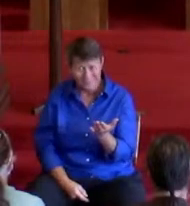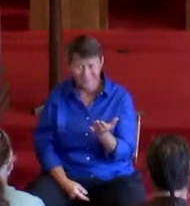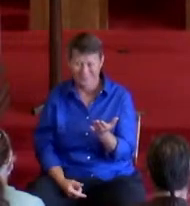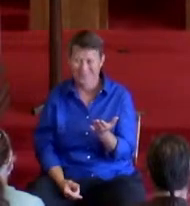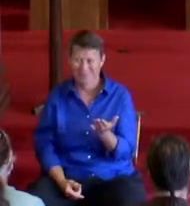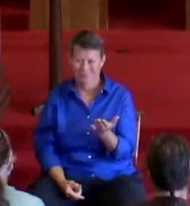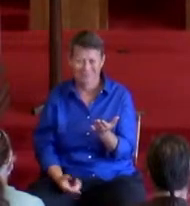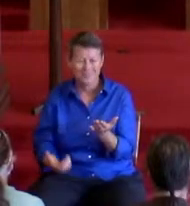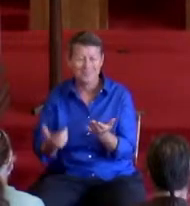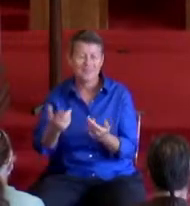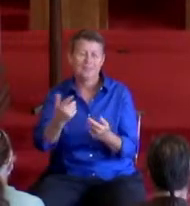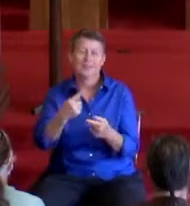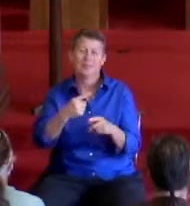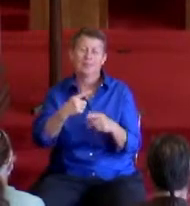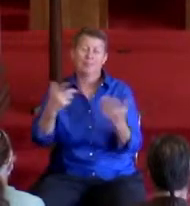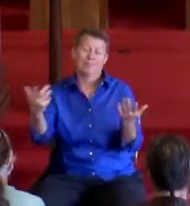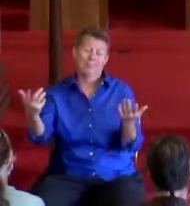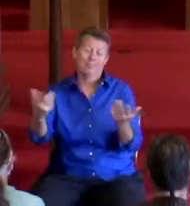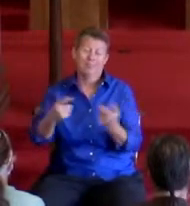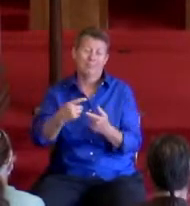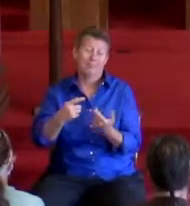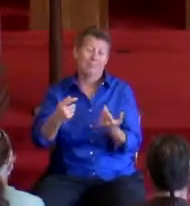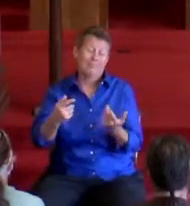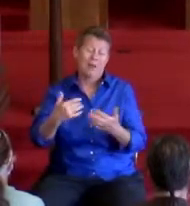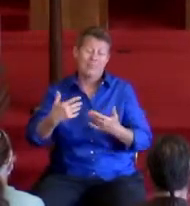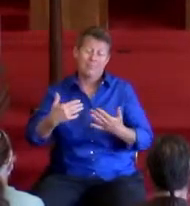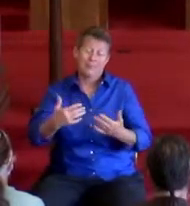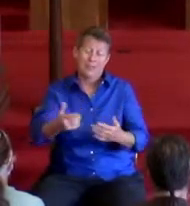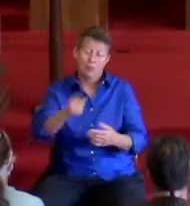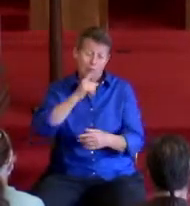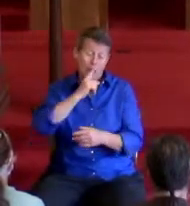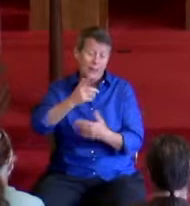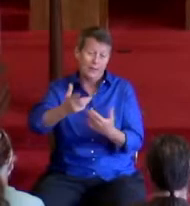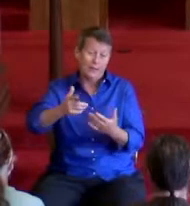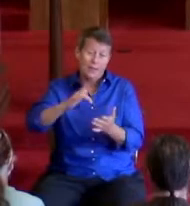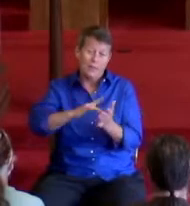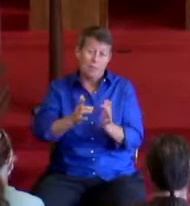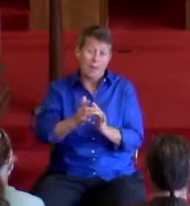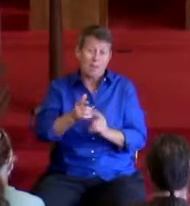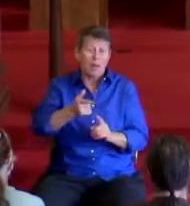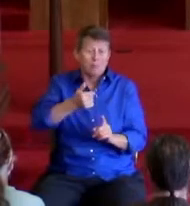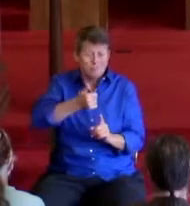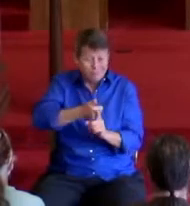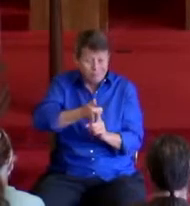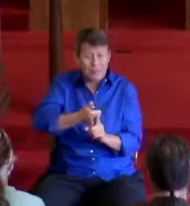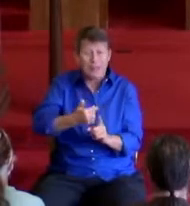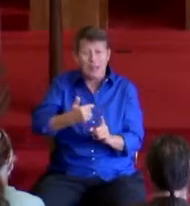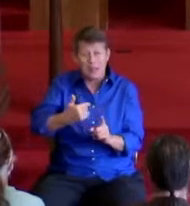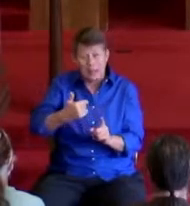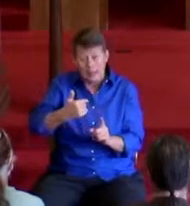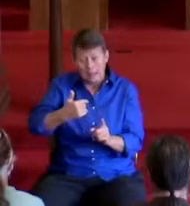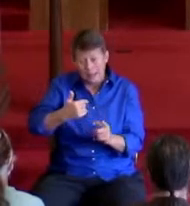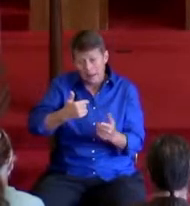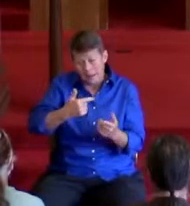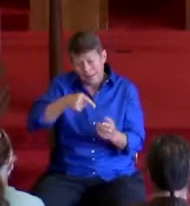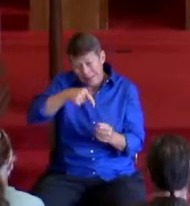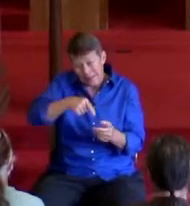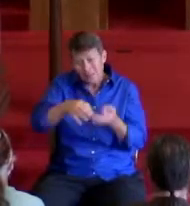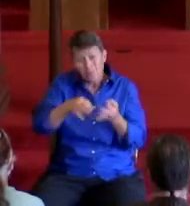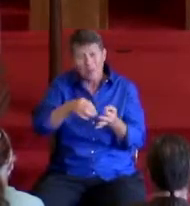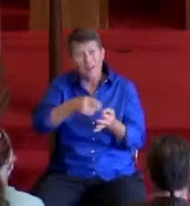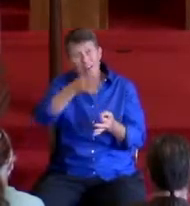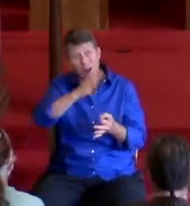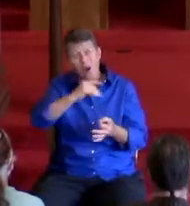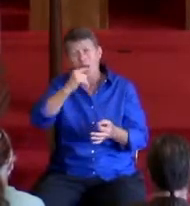Ultimately, however, the Bible does tell us of a God who doesn't give up on us, no